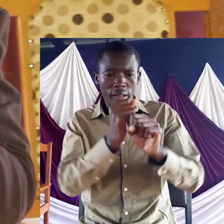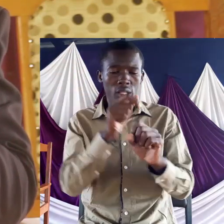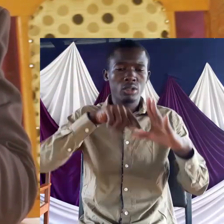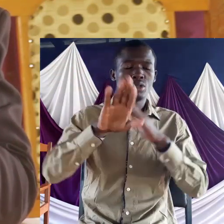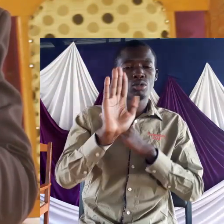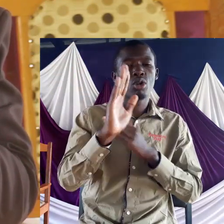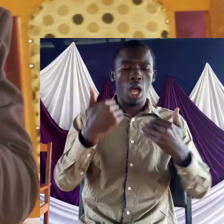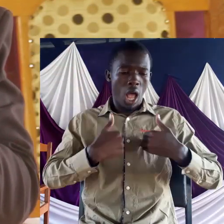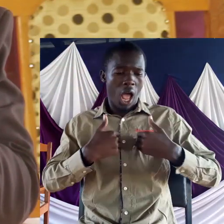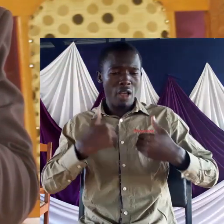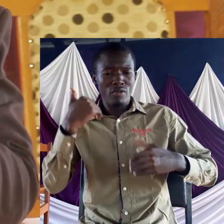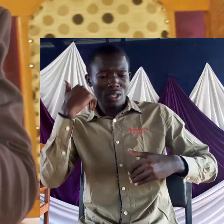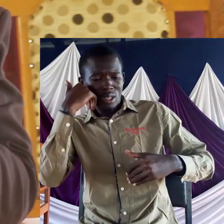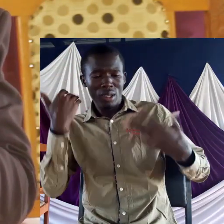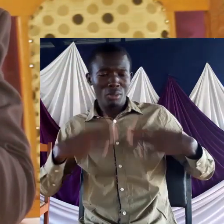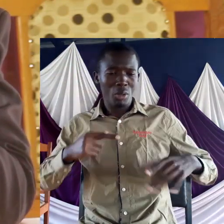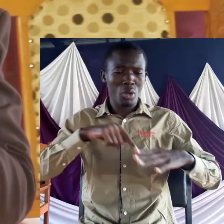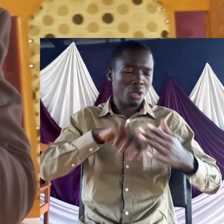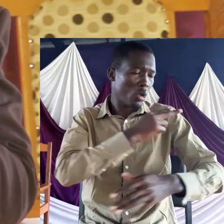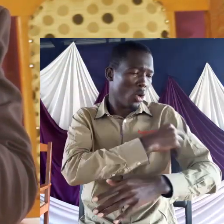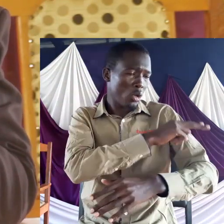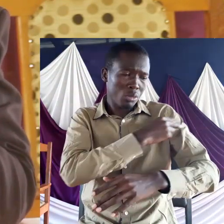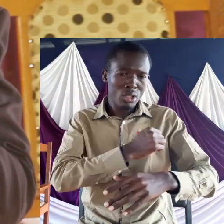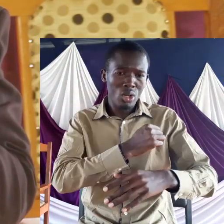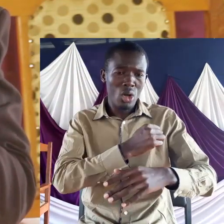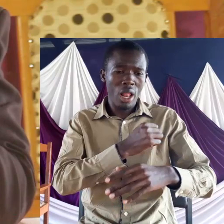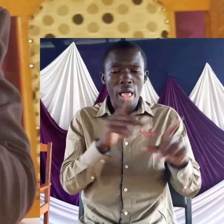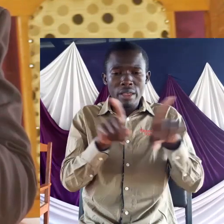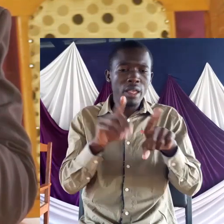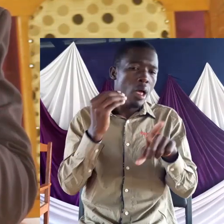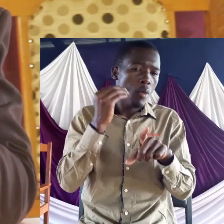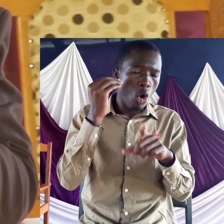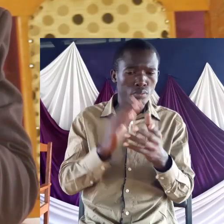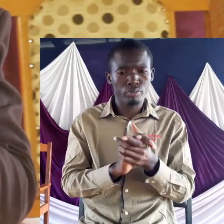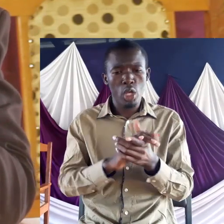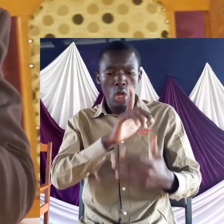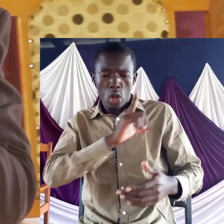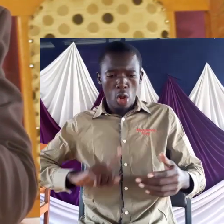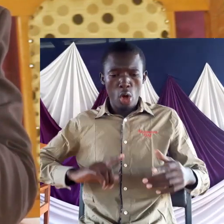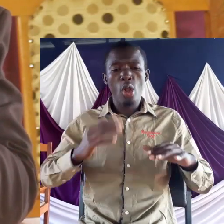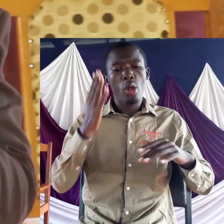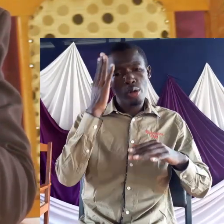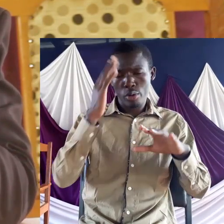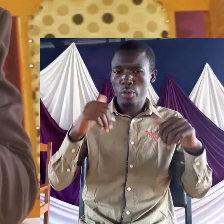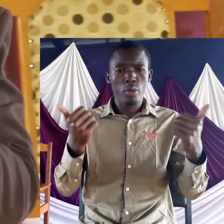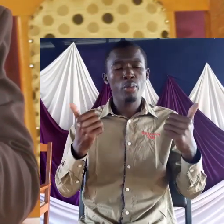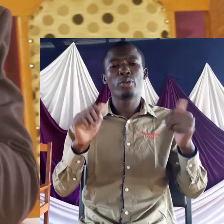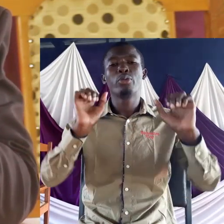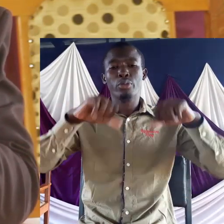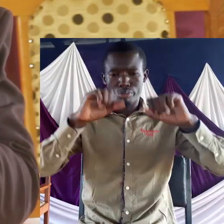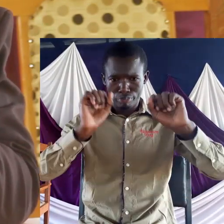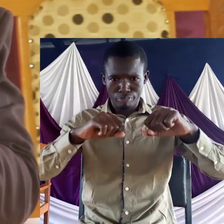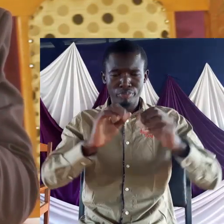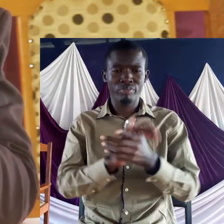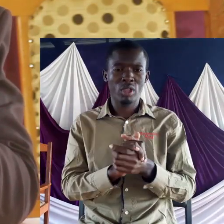diseases in hospitals, at home. Lord, we know you have the ability to heal them.